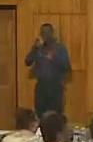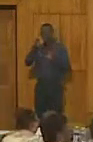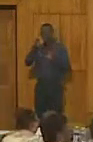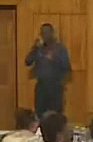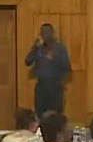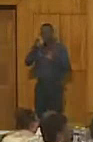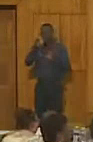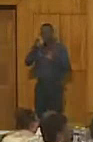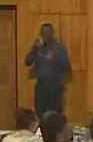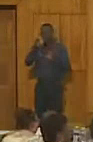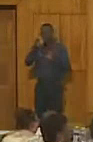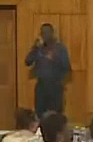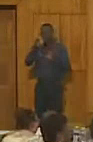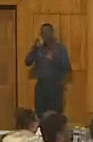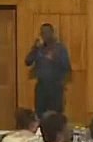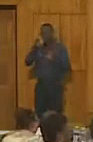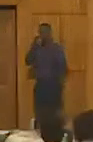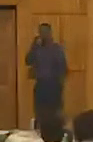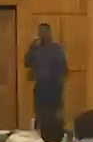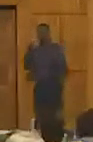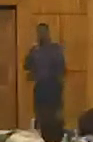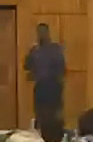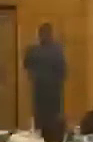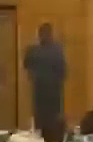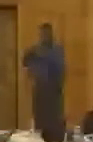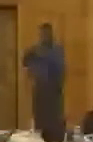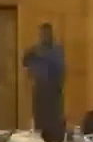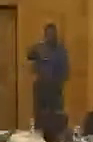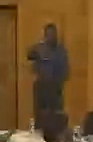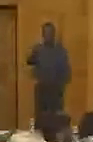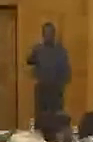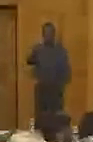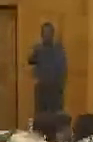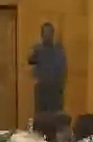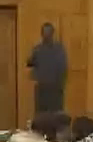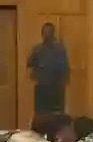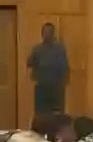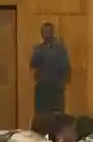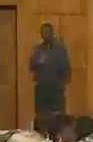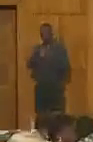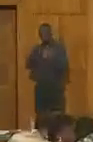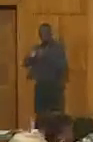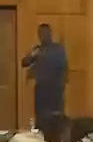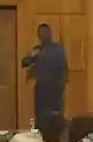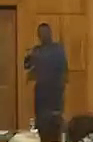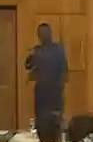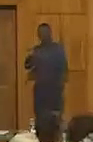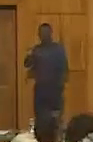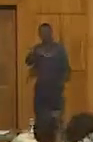in the integration within the health facility setting, and even in the community setting as well.